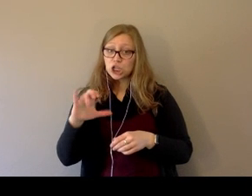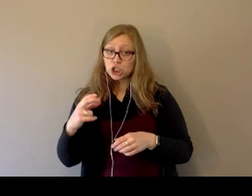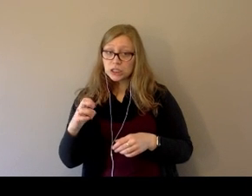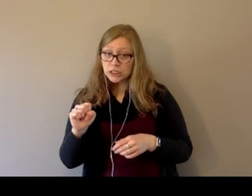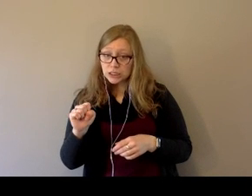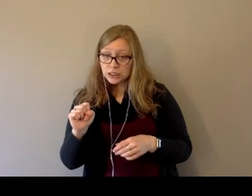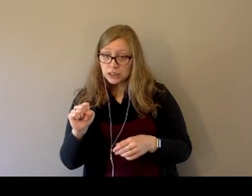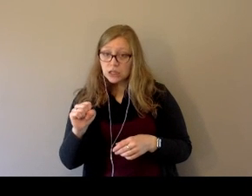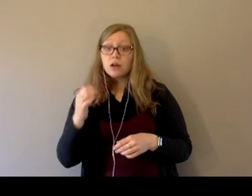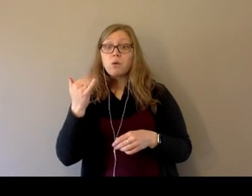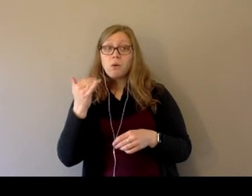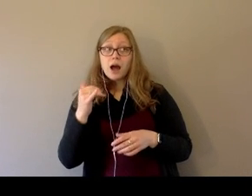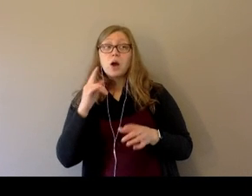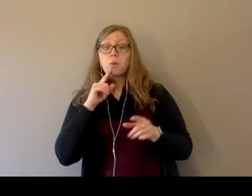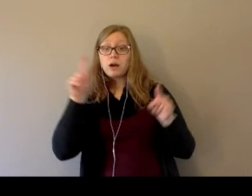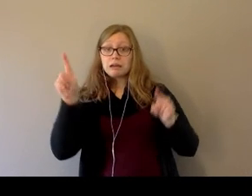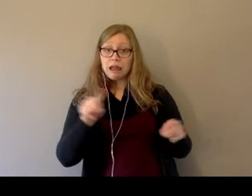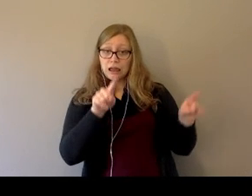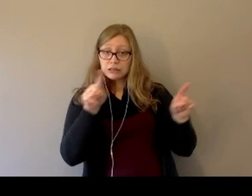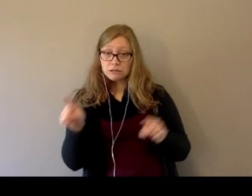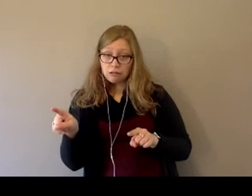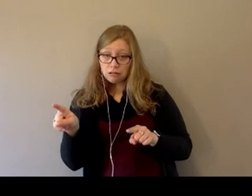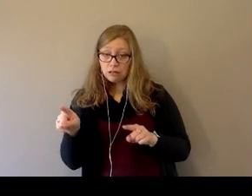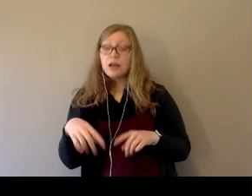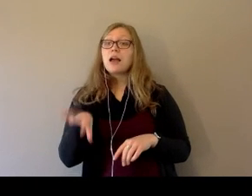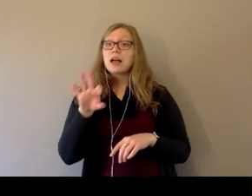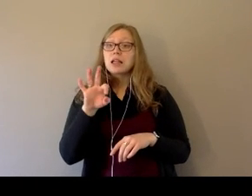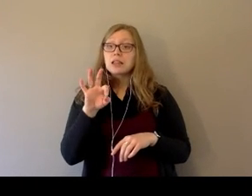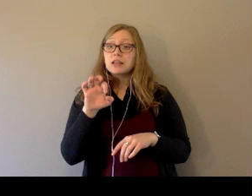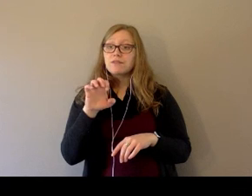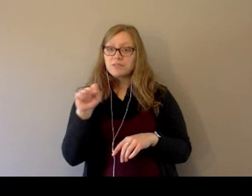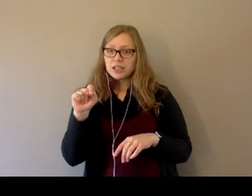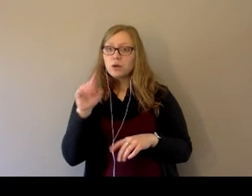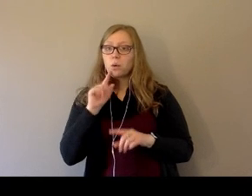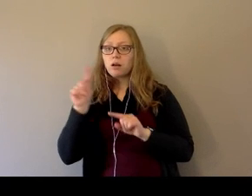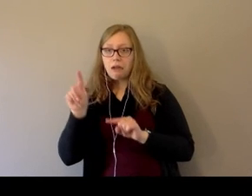will cancel out with inches, and the feet will cancel out with feet.